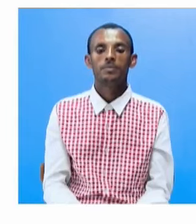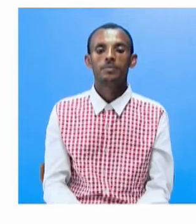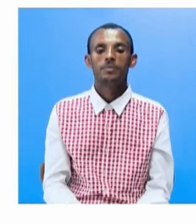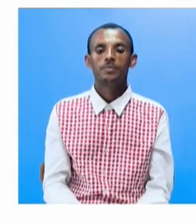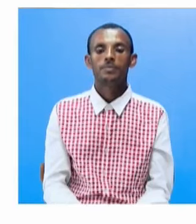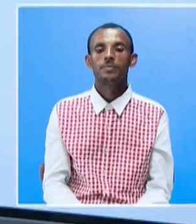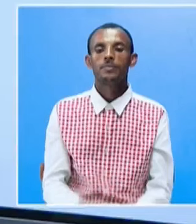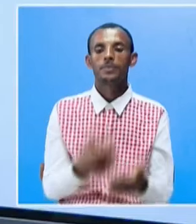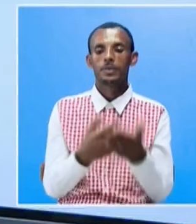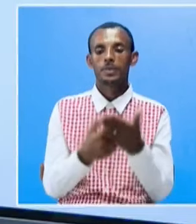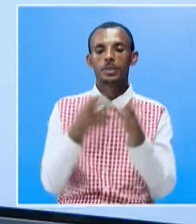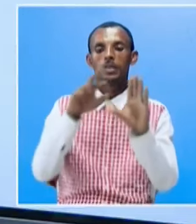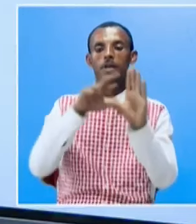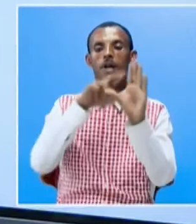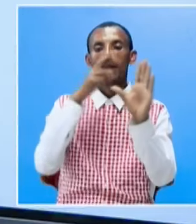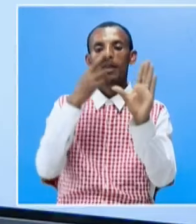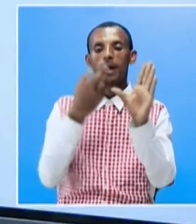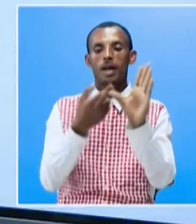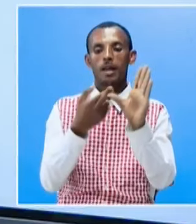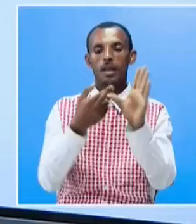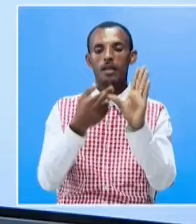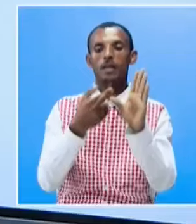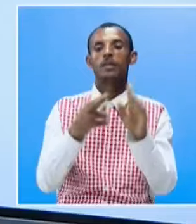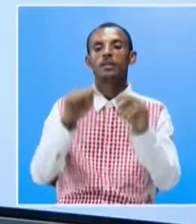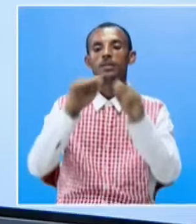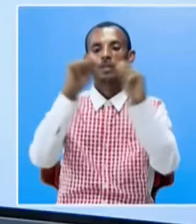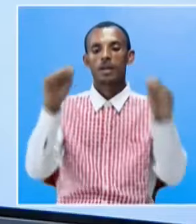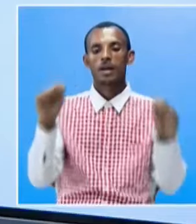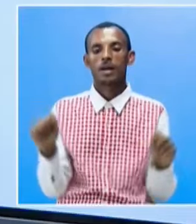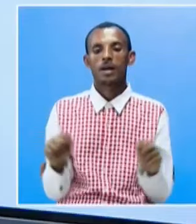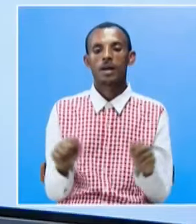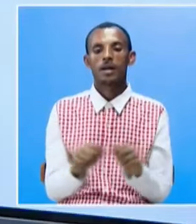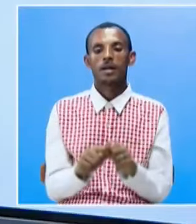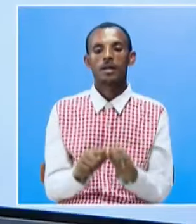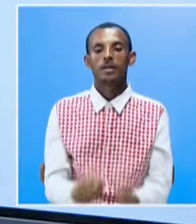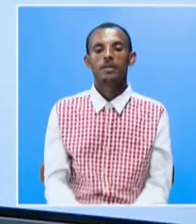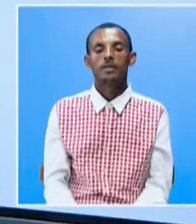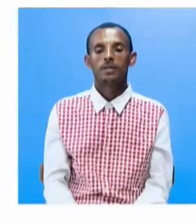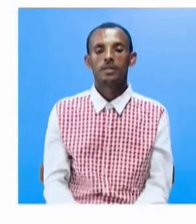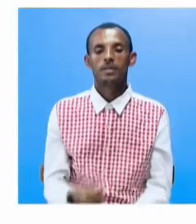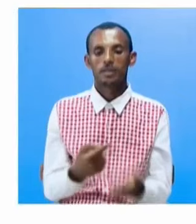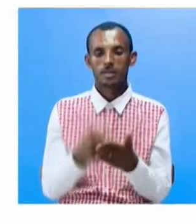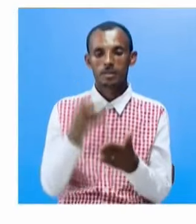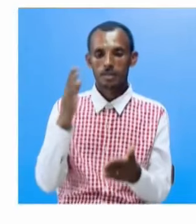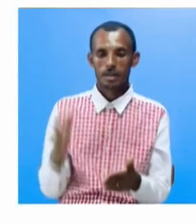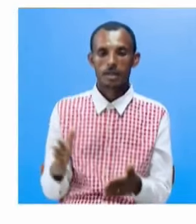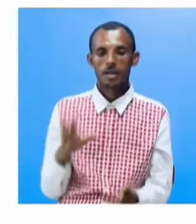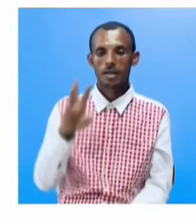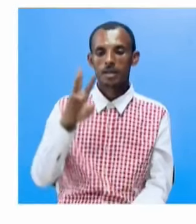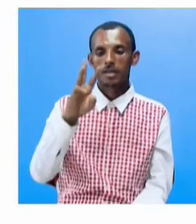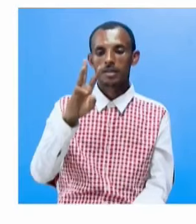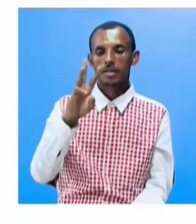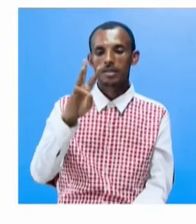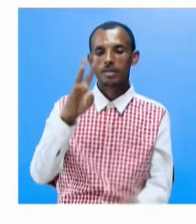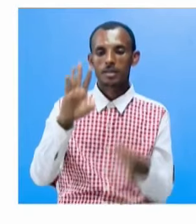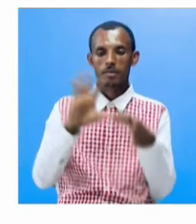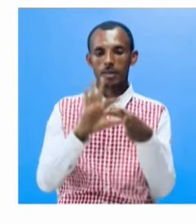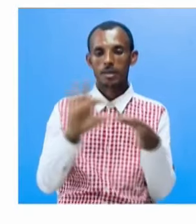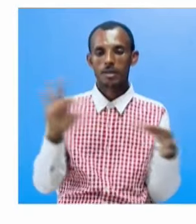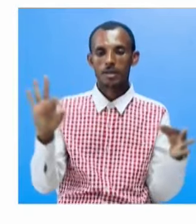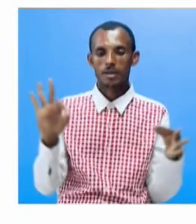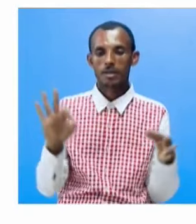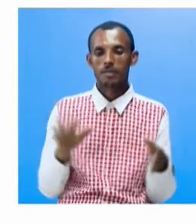It is right angle triangle. Okay, assume this side is 6 meters long, this one is